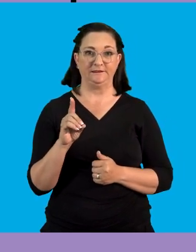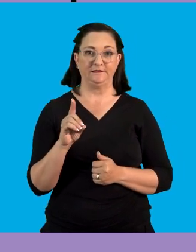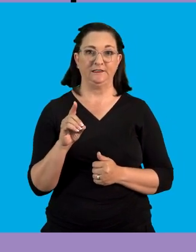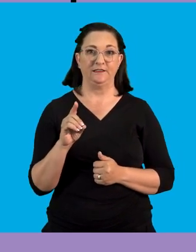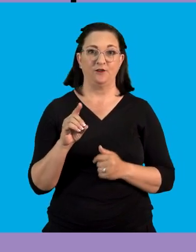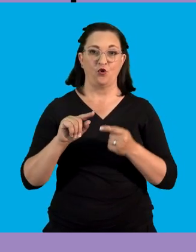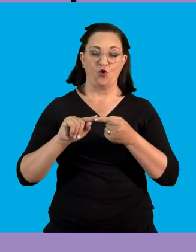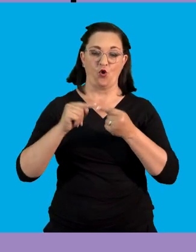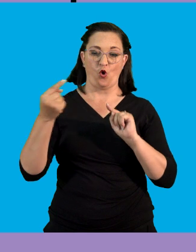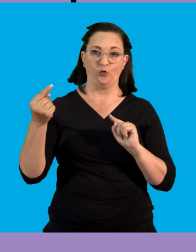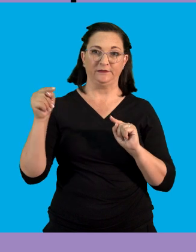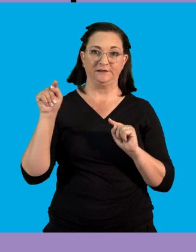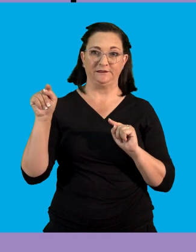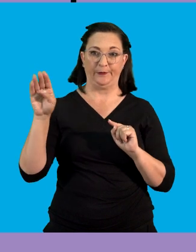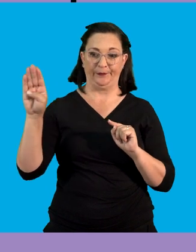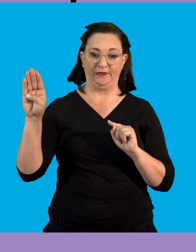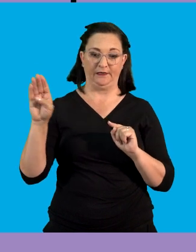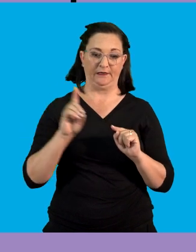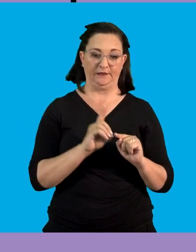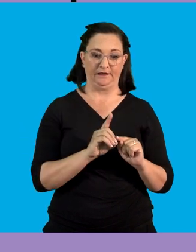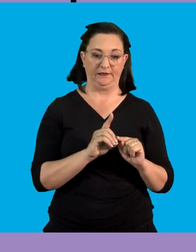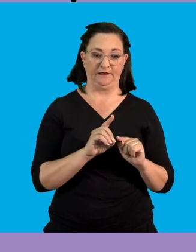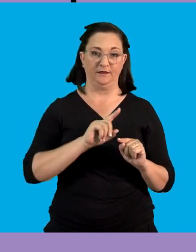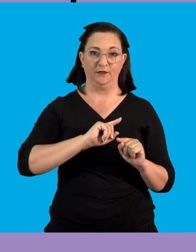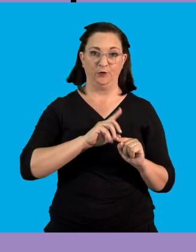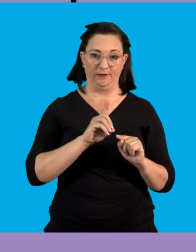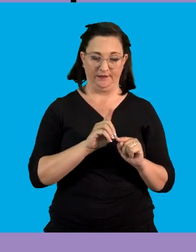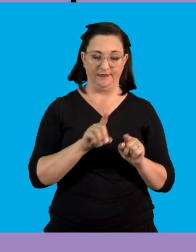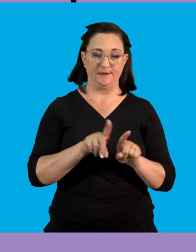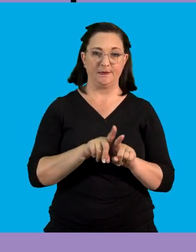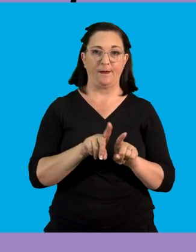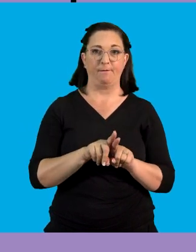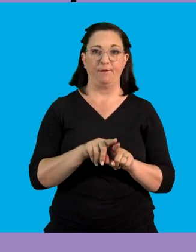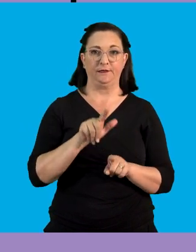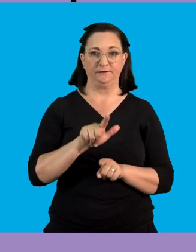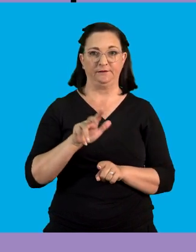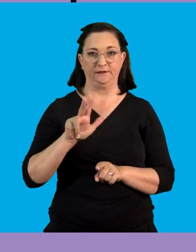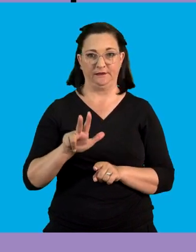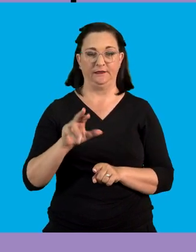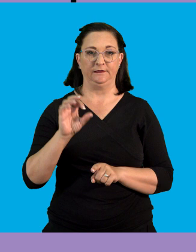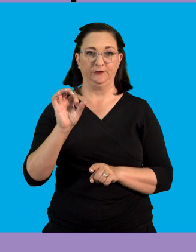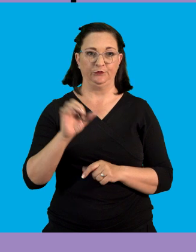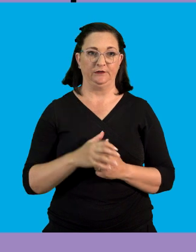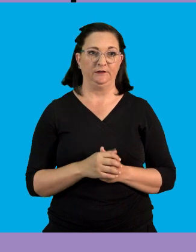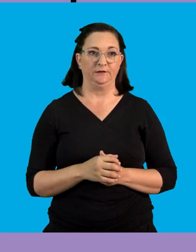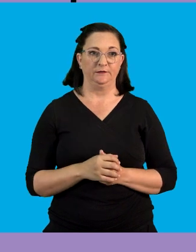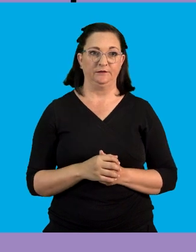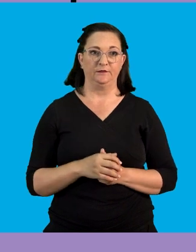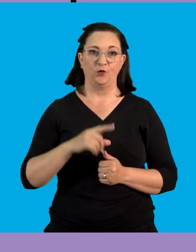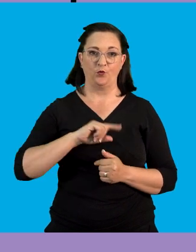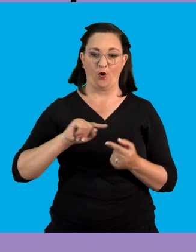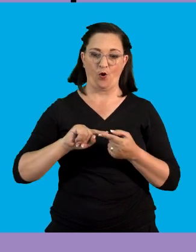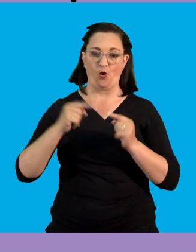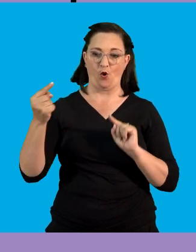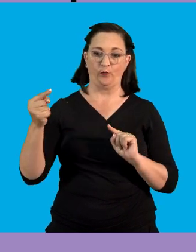is opposite 78 degrees, which is B. Therefore, angle D is also equal to 78 degrees